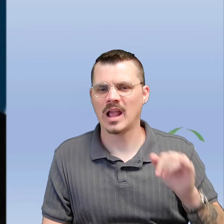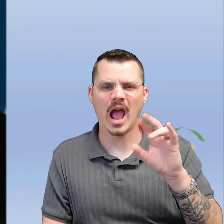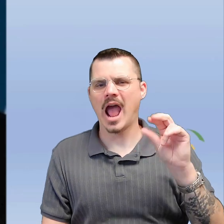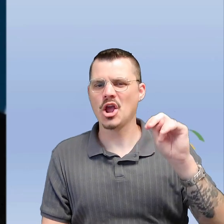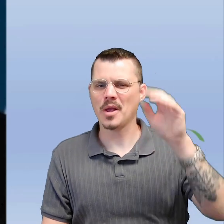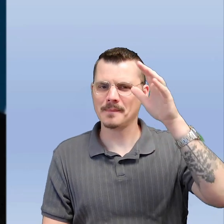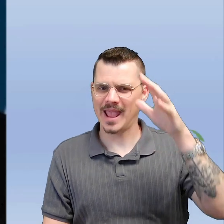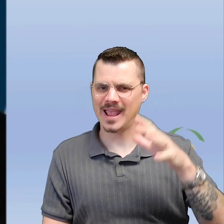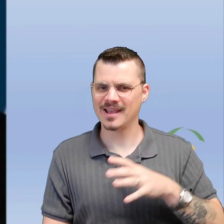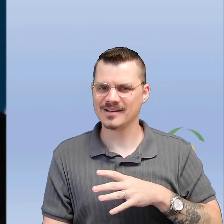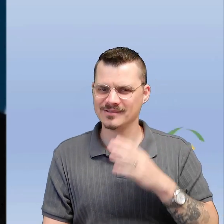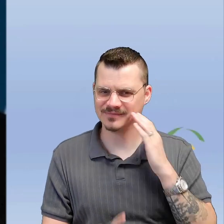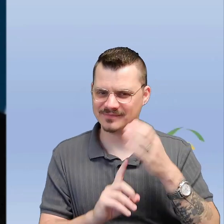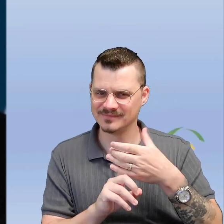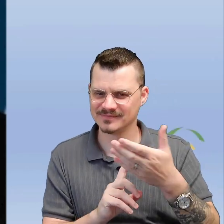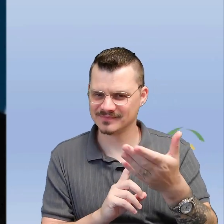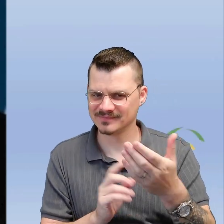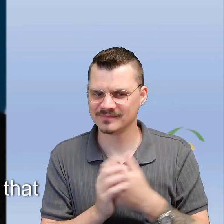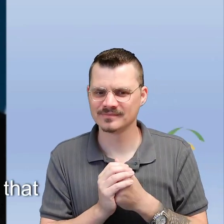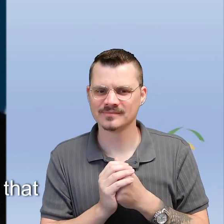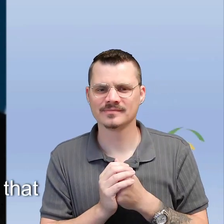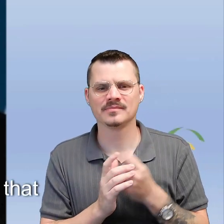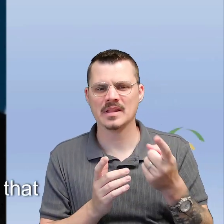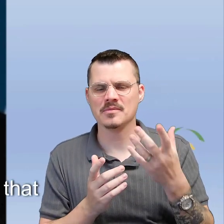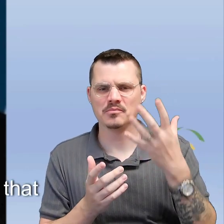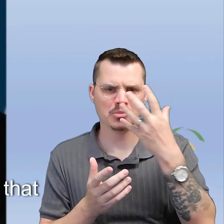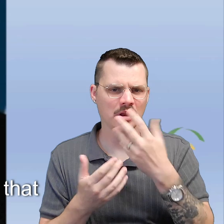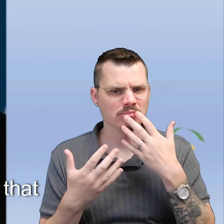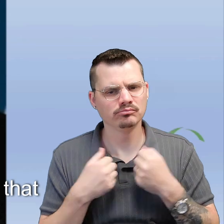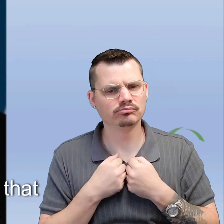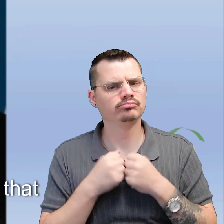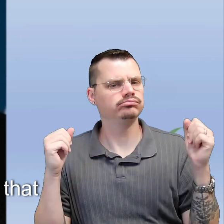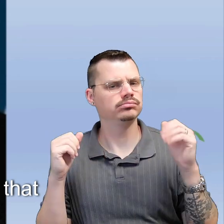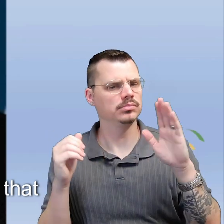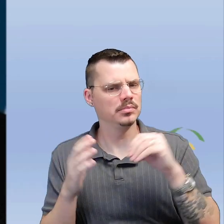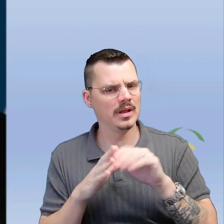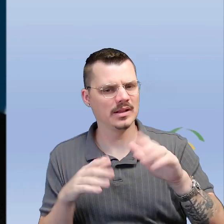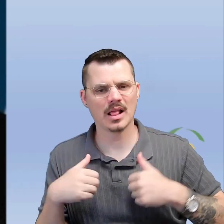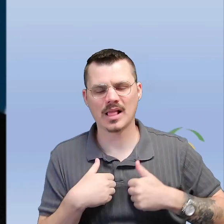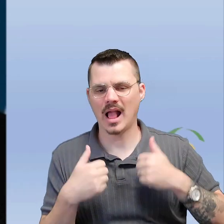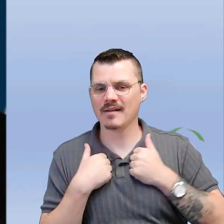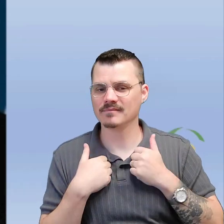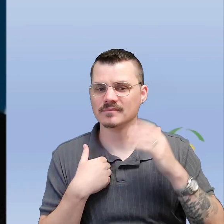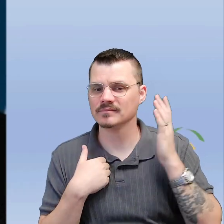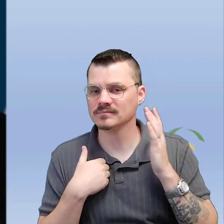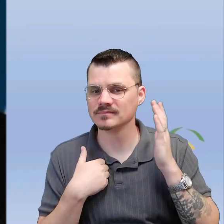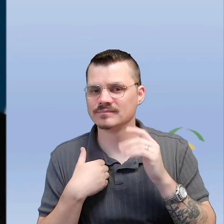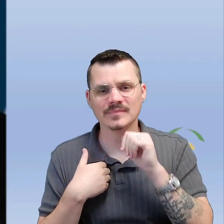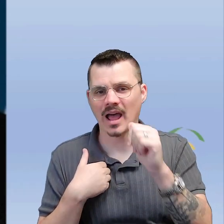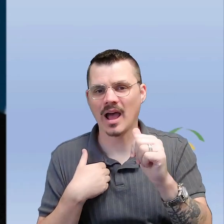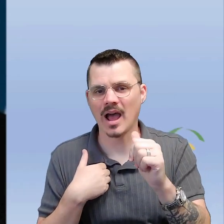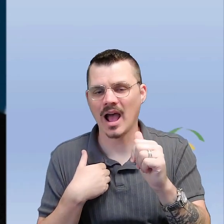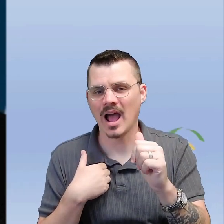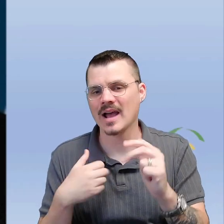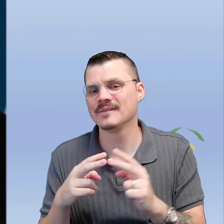Iron Man, right? He's been pretty public about the fact that his life was